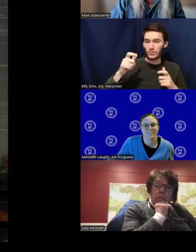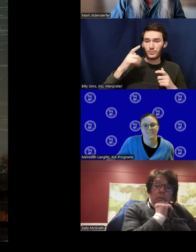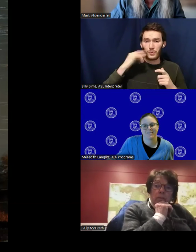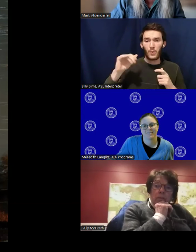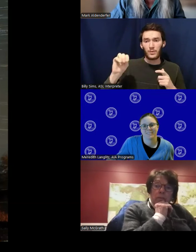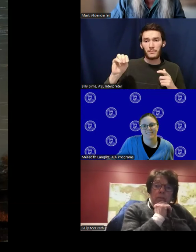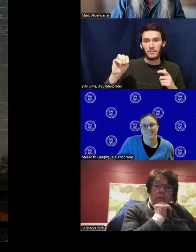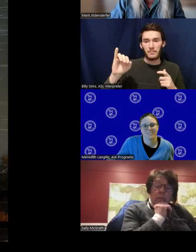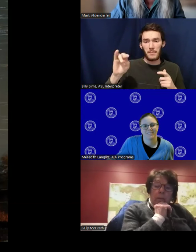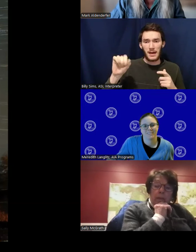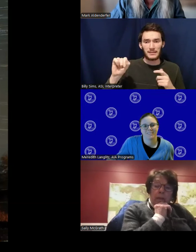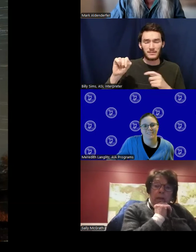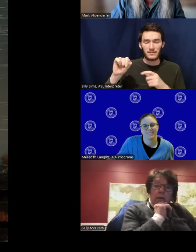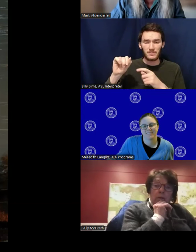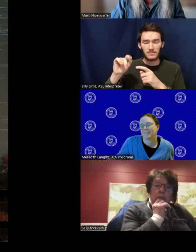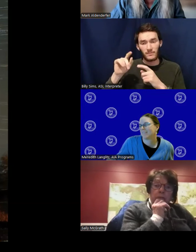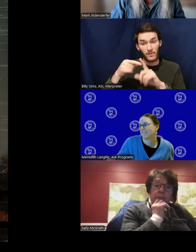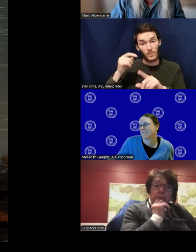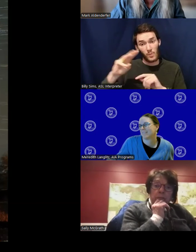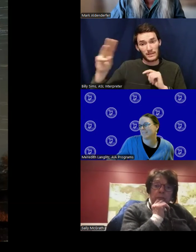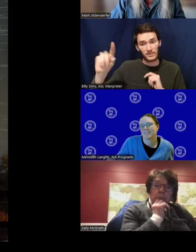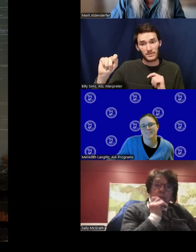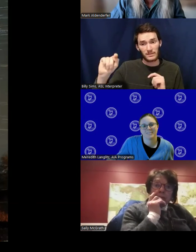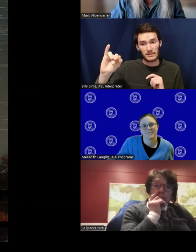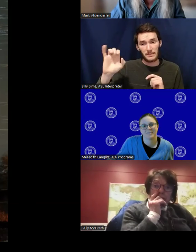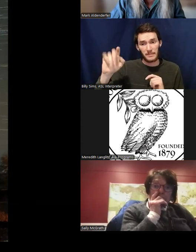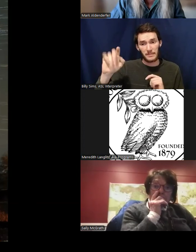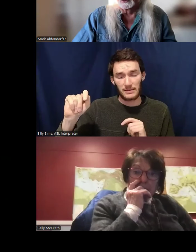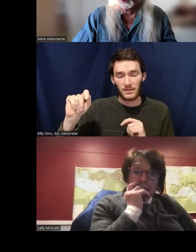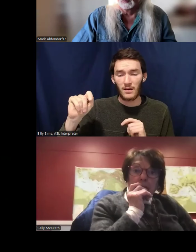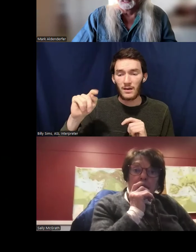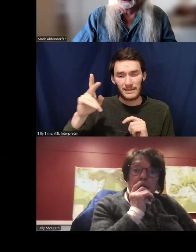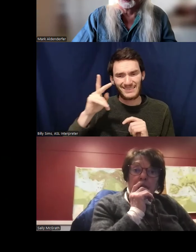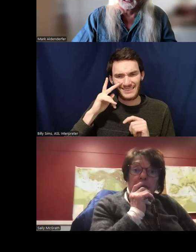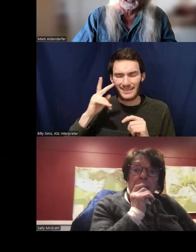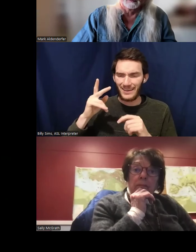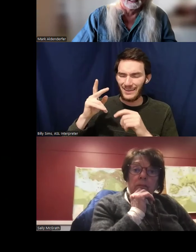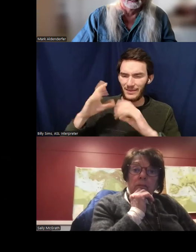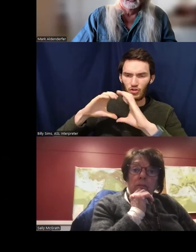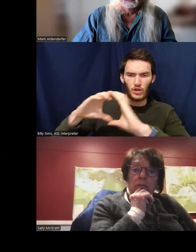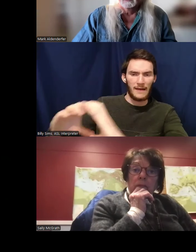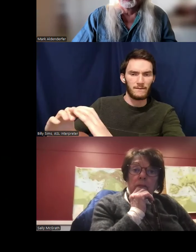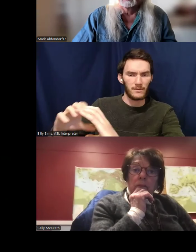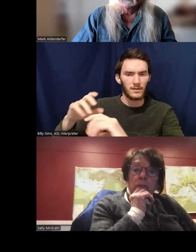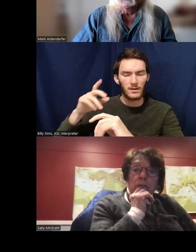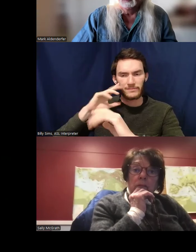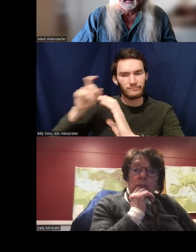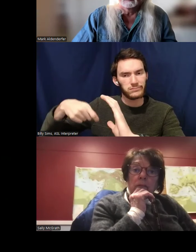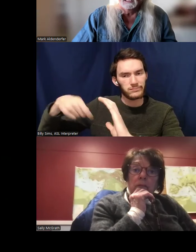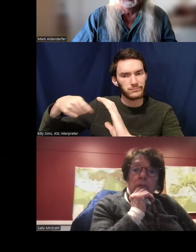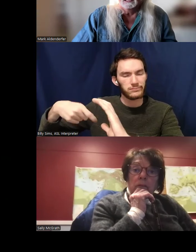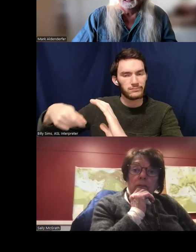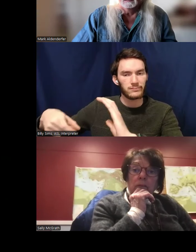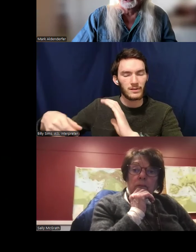known from Western Tibet in particular. And we can see the shafts of those gold mines that were excavated,